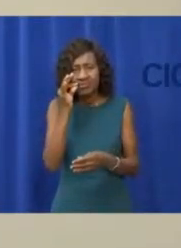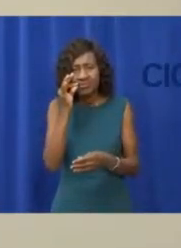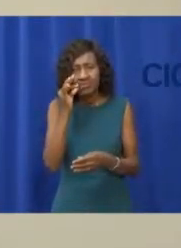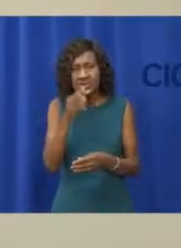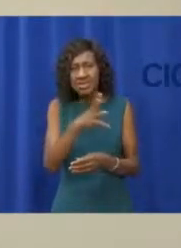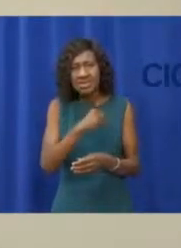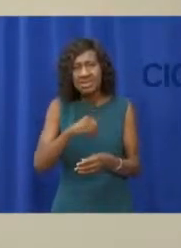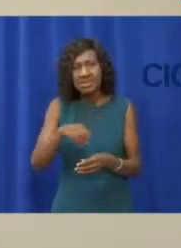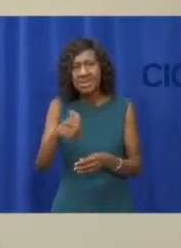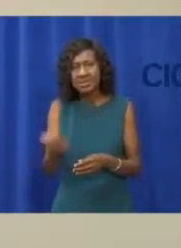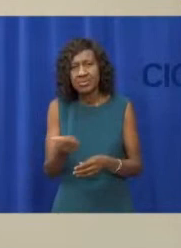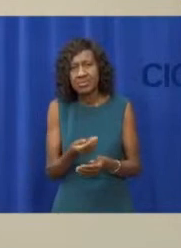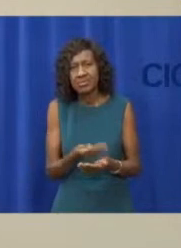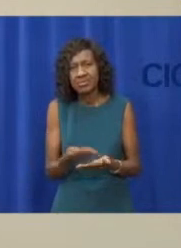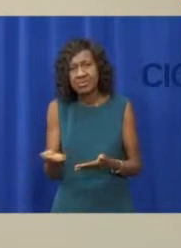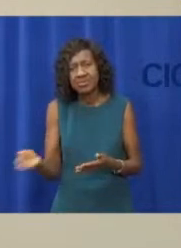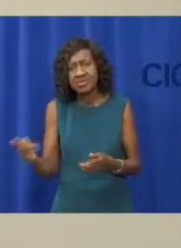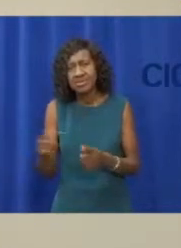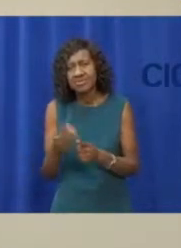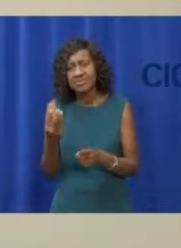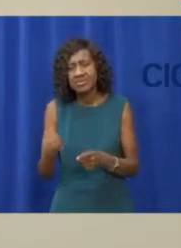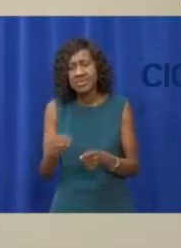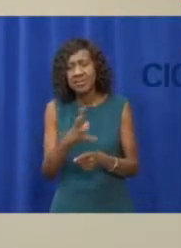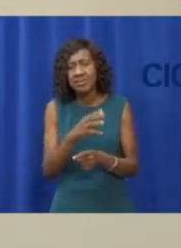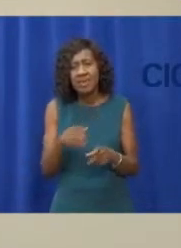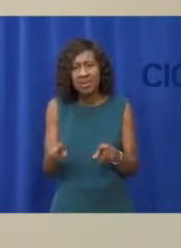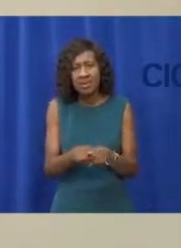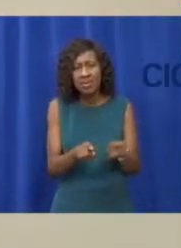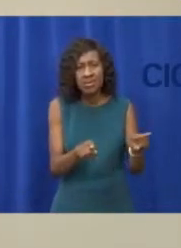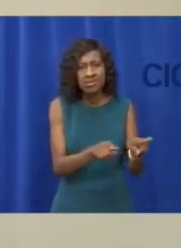supplies. Also collaborating with pastors to encourage